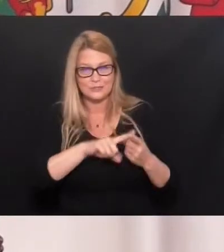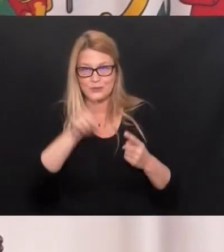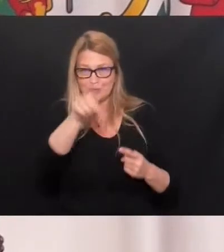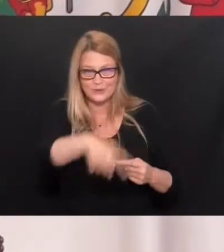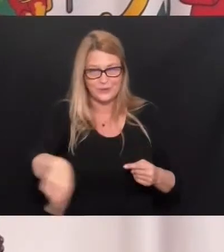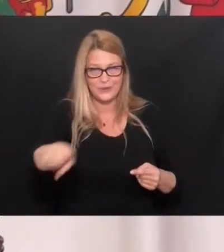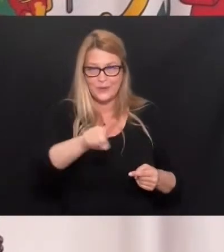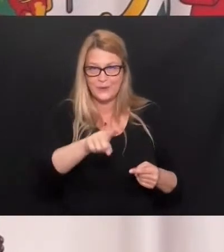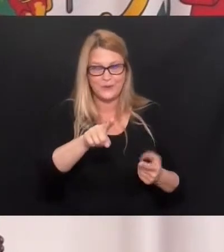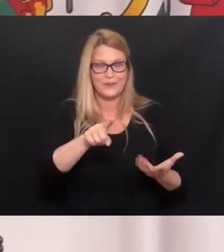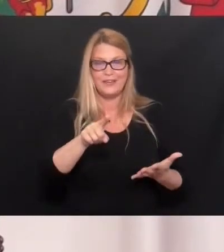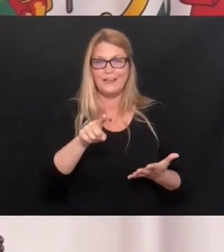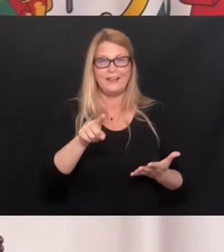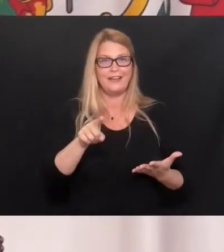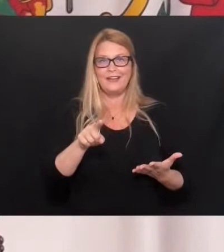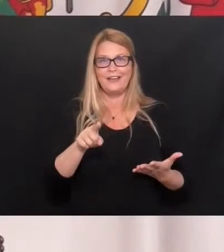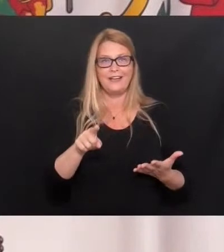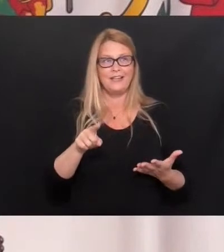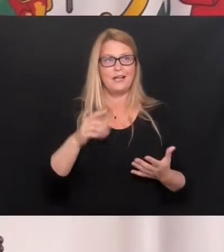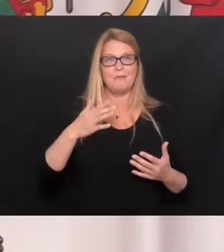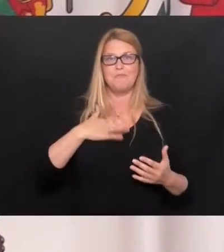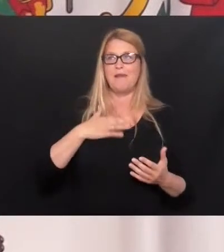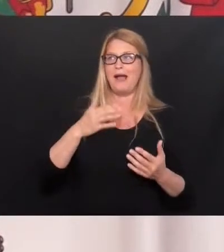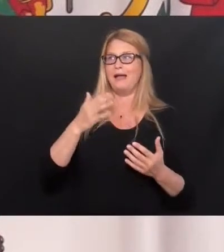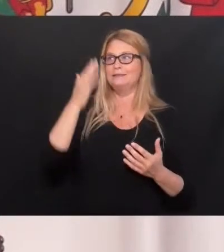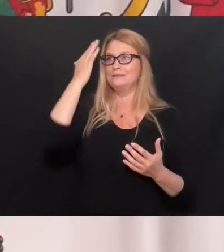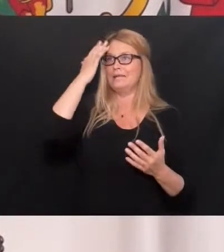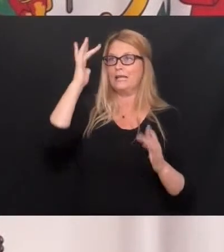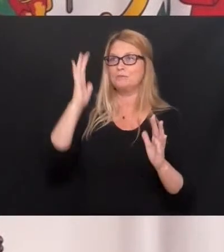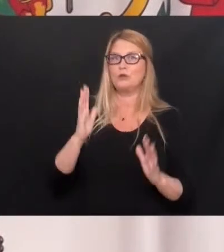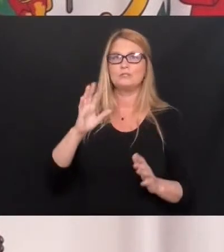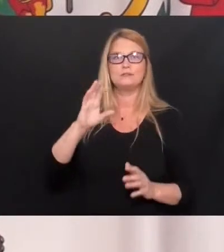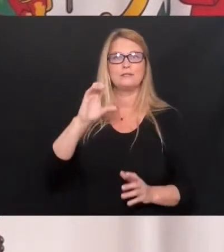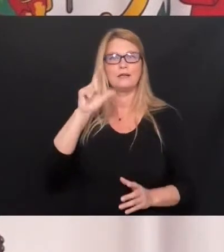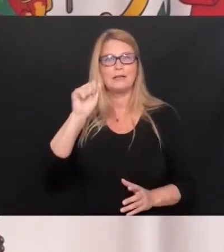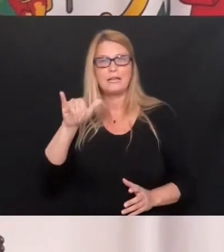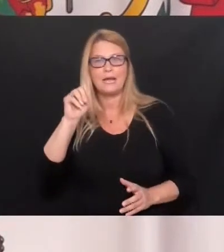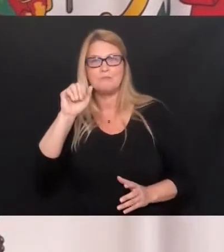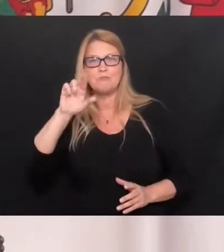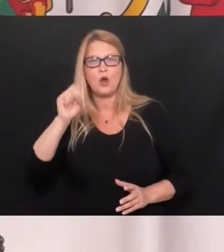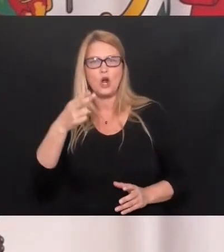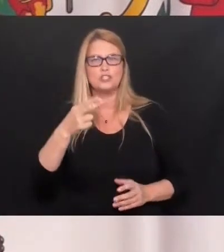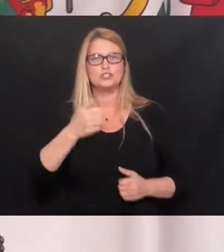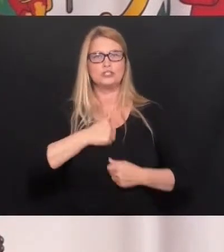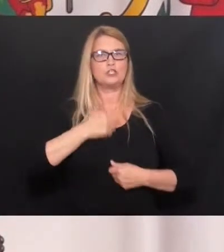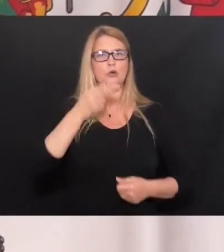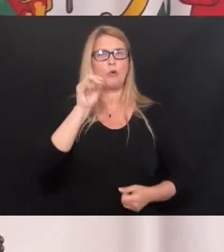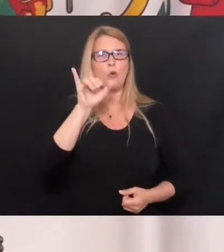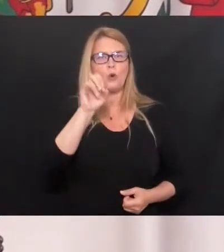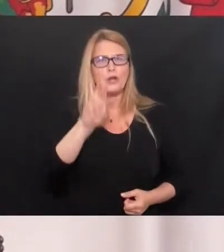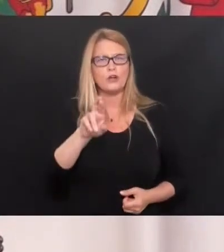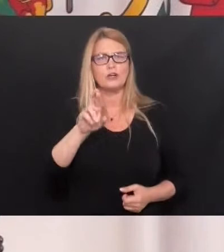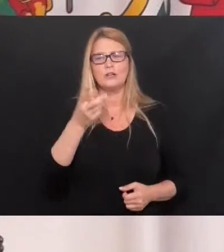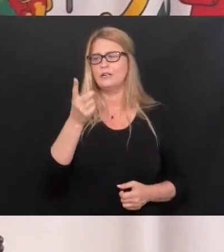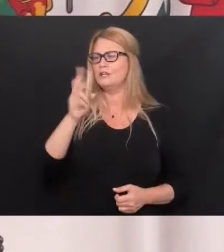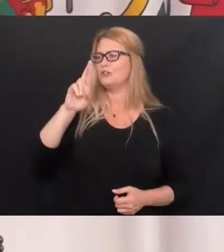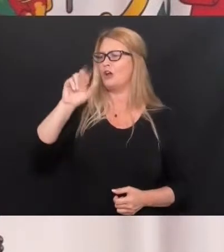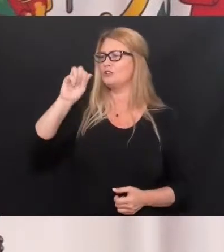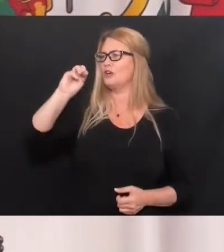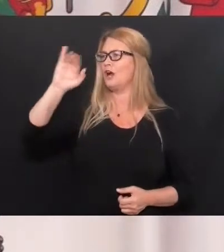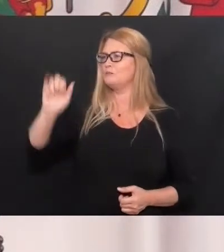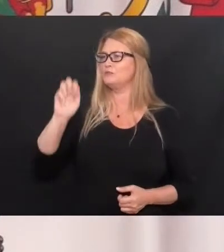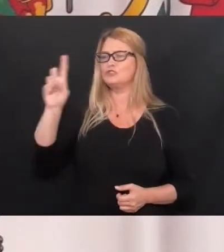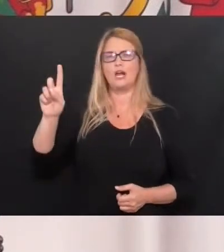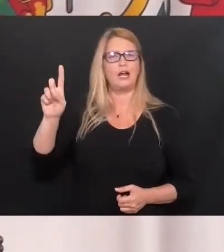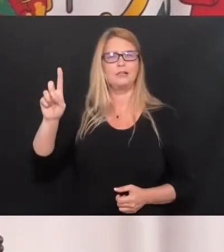world that Clay Marsh, our coronavirus czar, General Hoyer, Dr. Amjad, there's no way